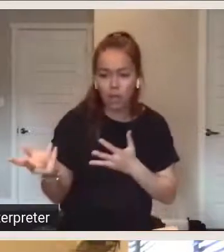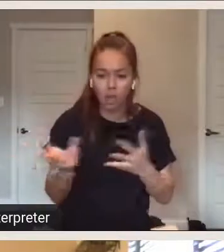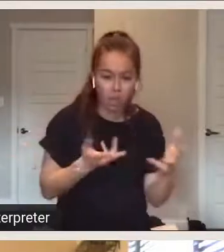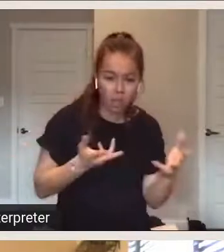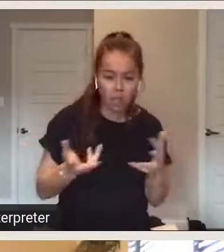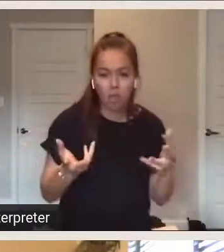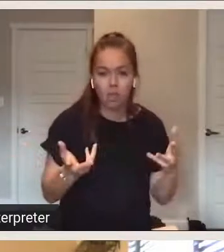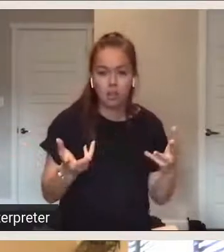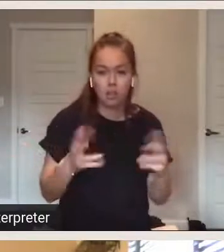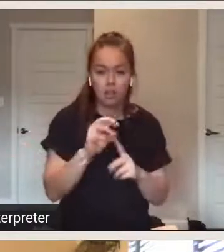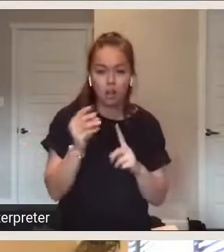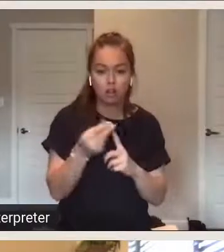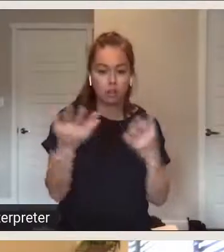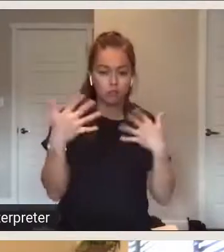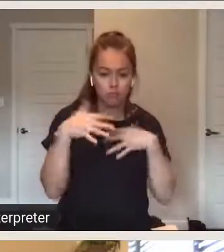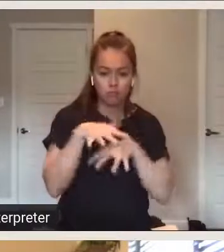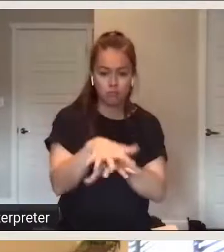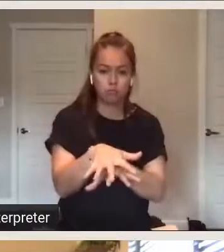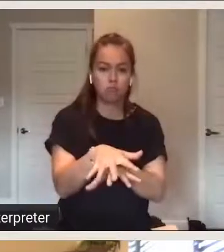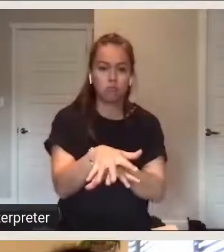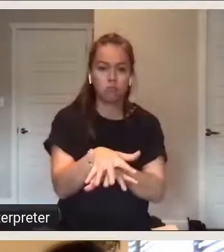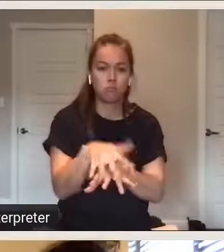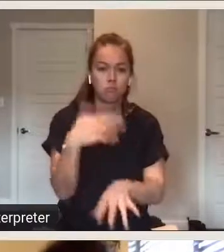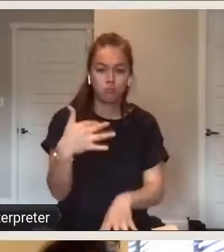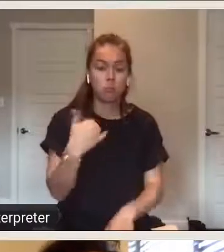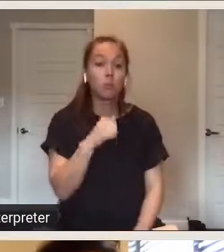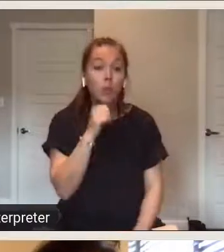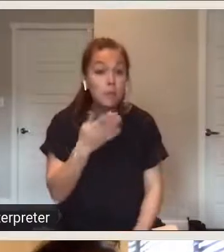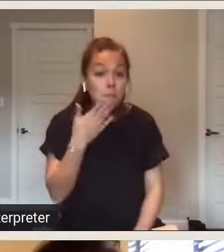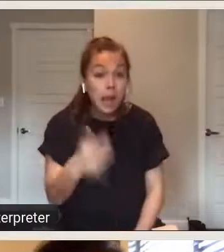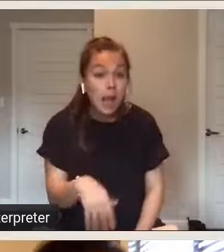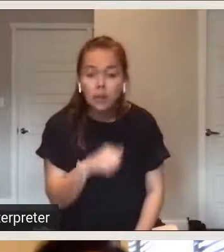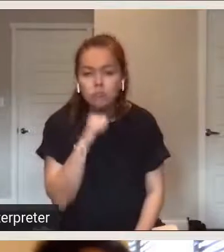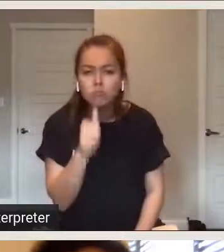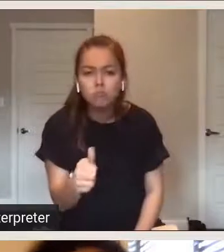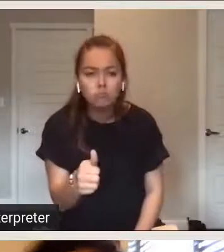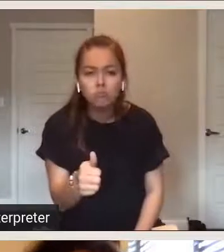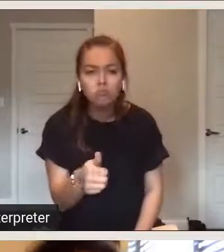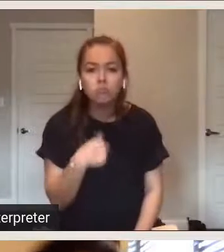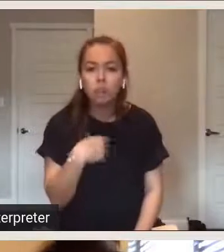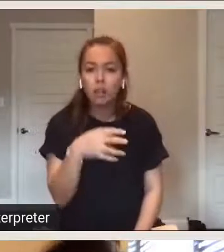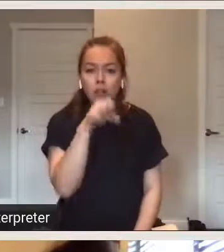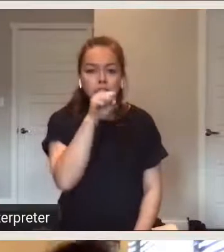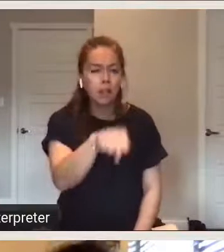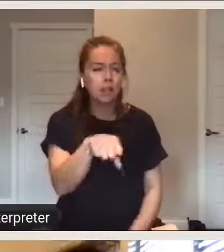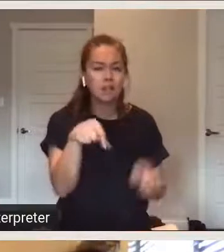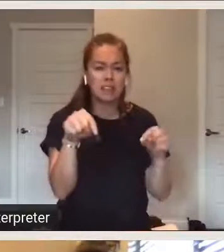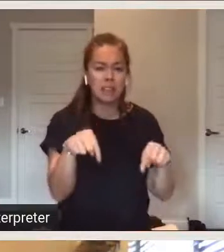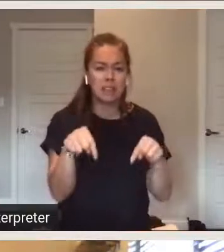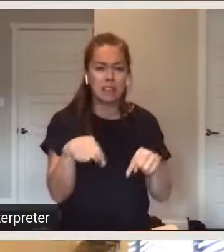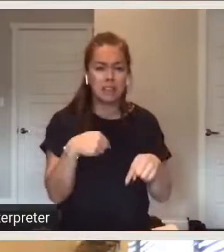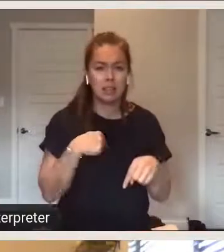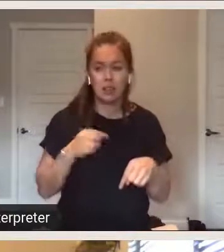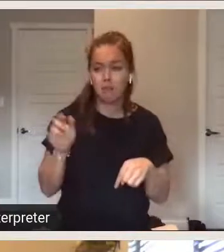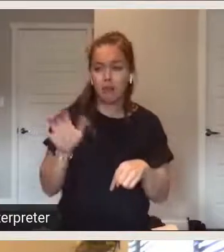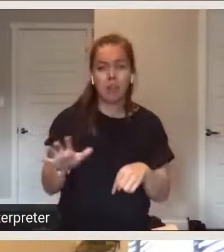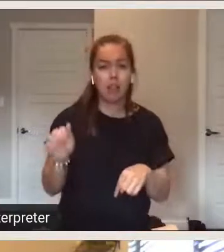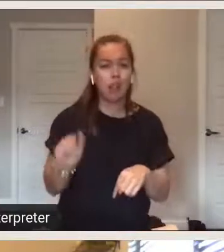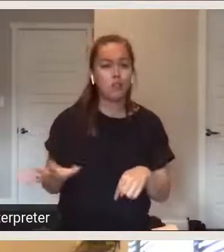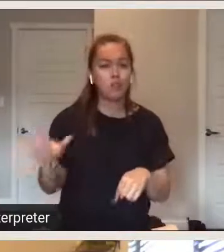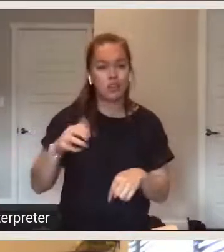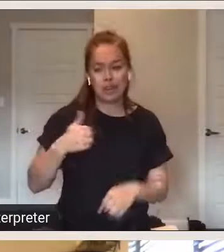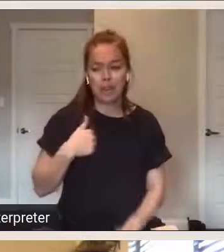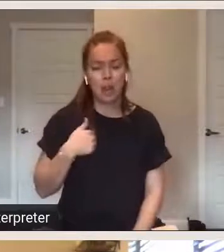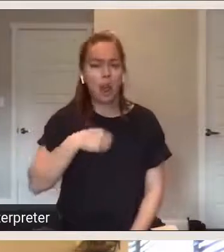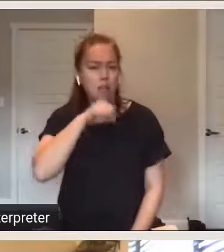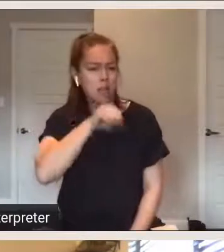together. And it's not a bad thing. No one's like upset about it. I mean, I love that I'm an Asian Canadian, but it's definitely